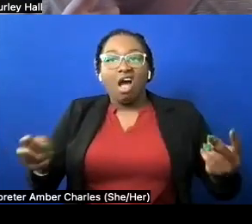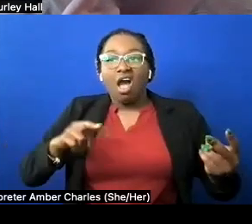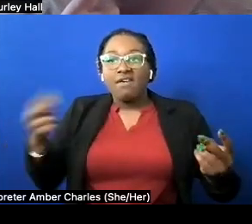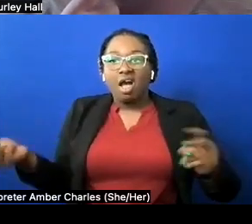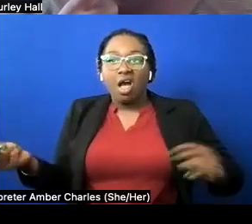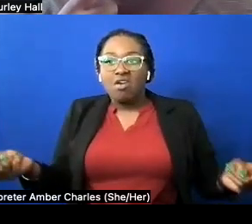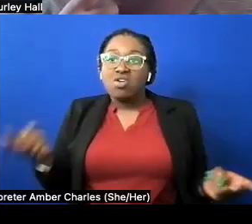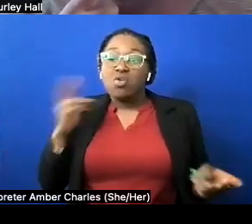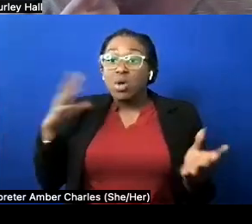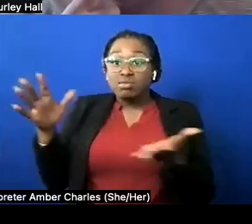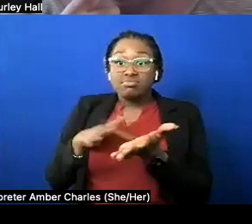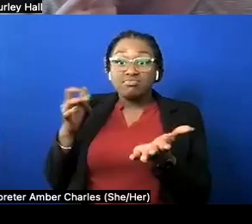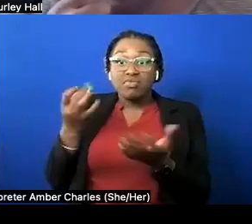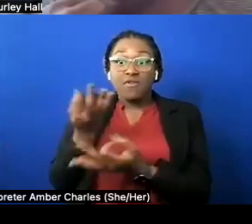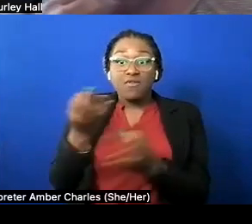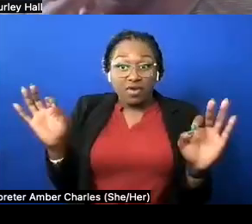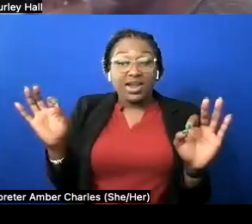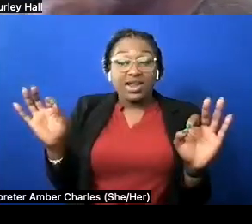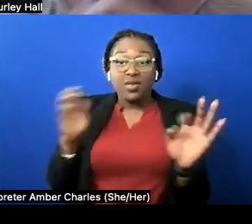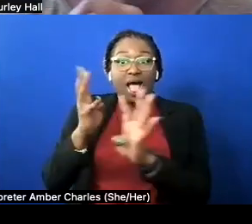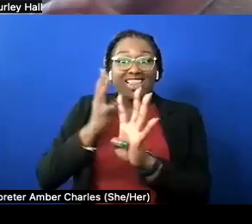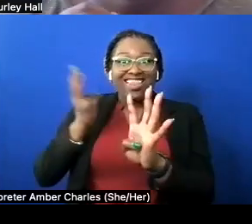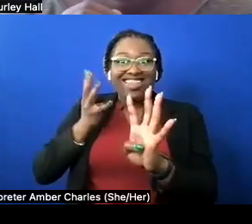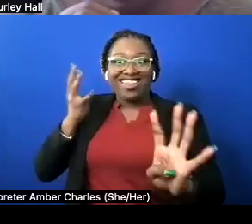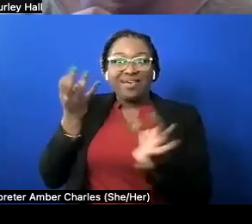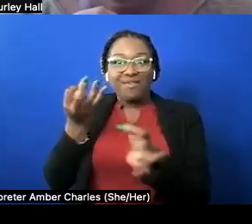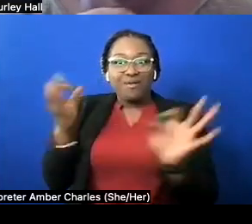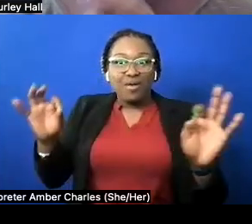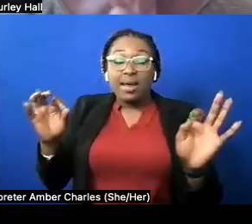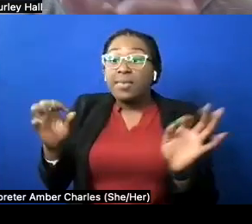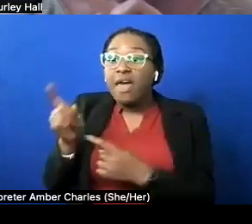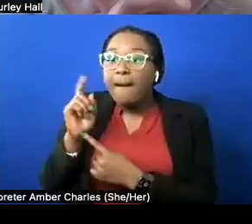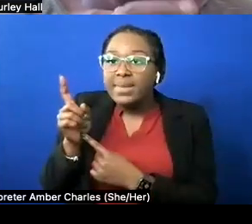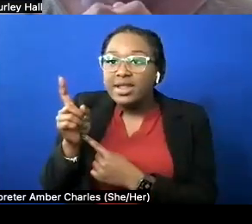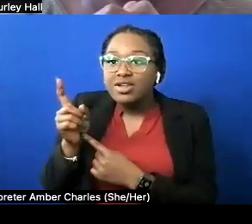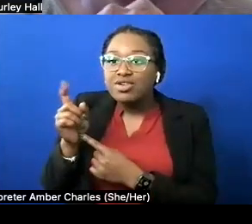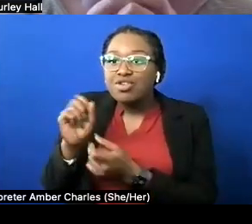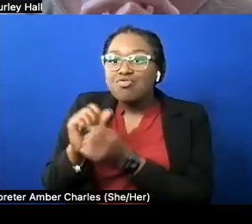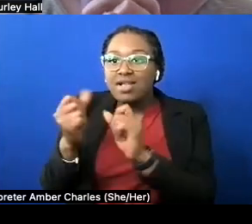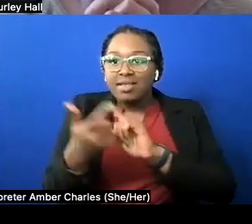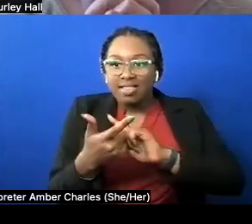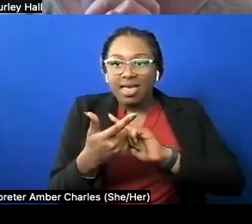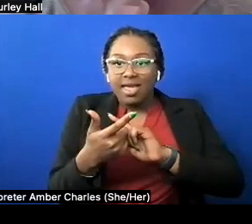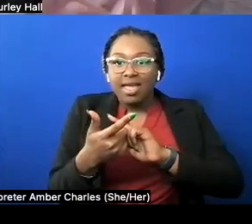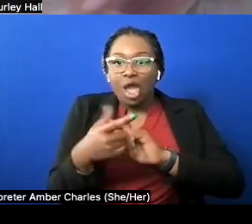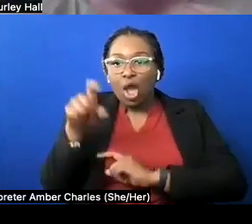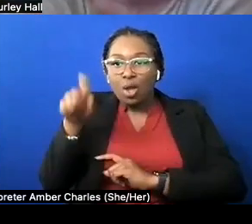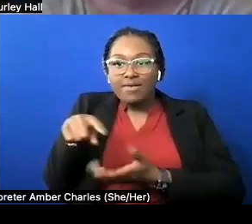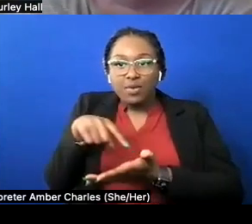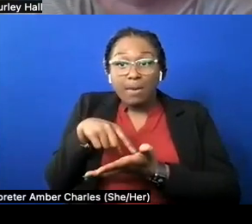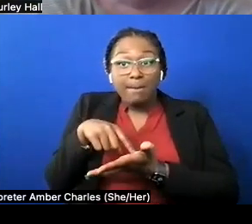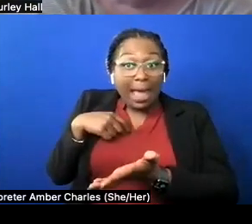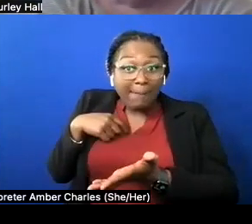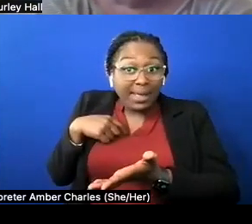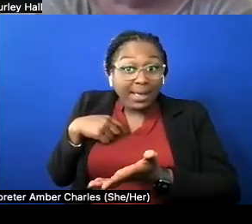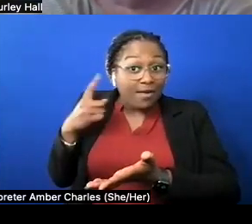long as they can take it, right? They will line up and take it for free. But the minute you translate that into you have to pay me